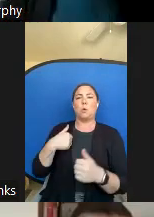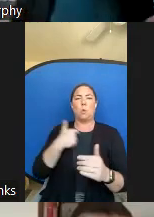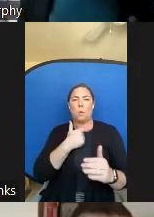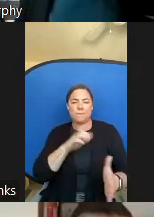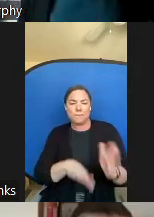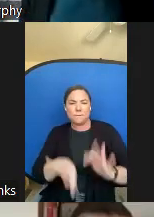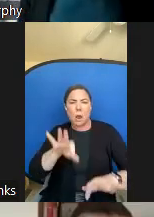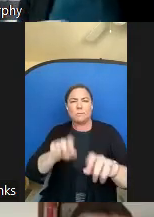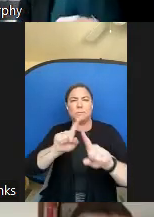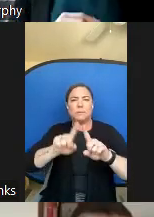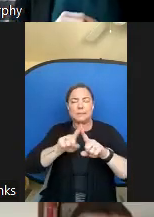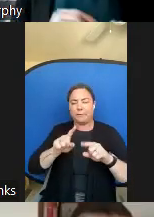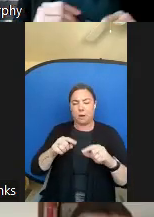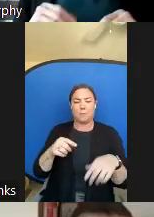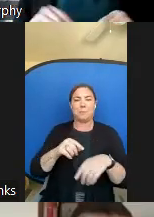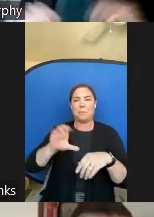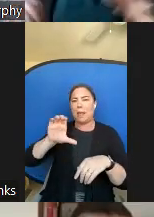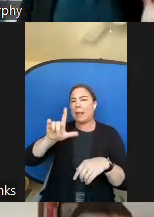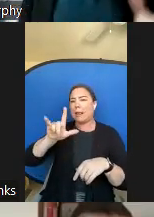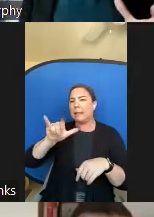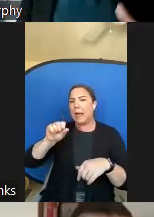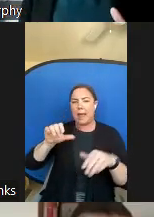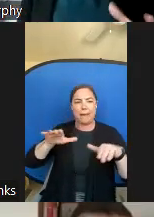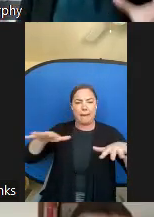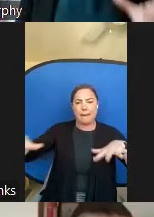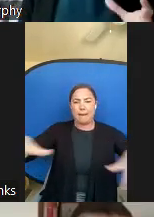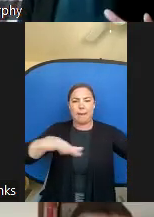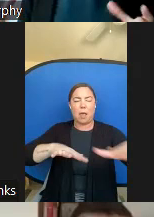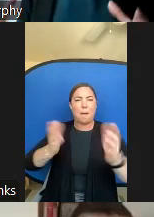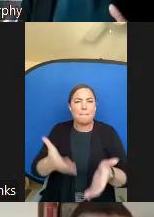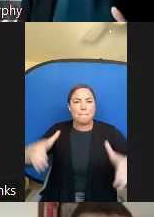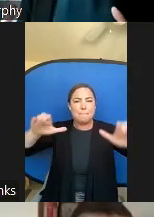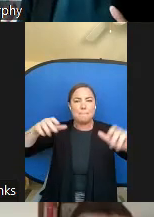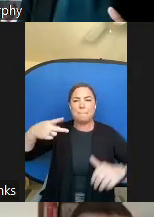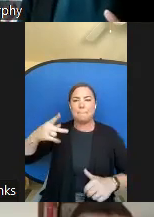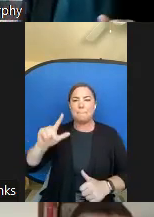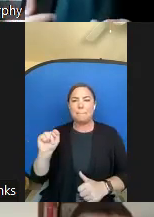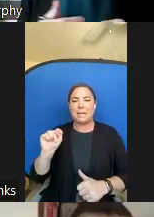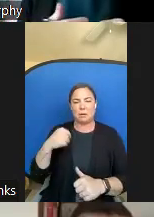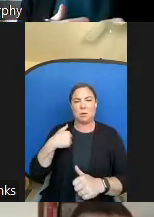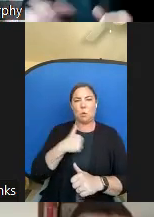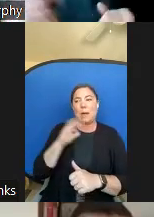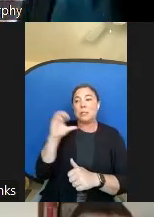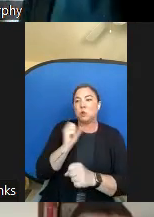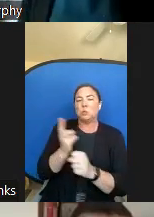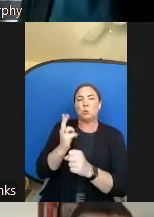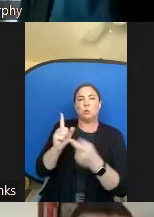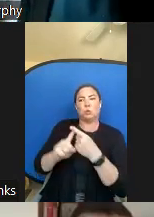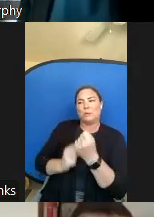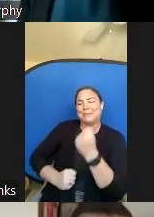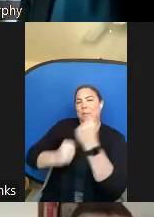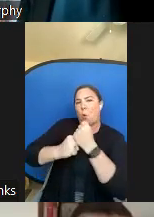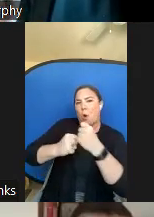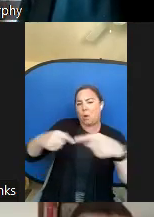surrounding lenses of clay, and those pits are thought to have been used to support a wheel head. There are